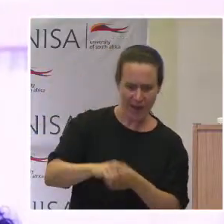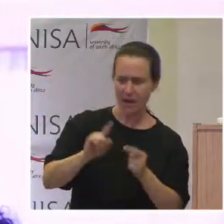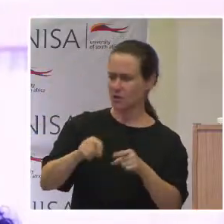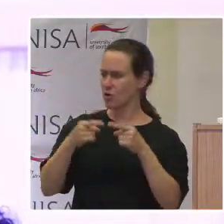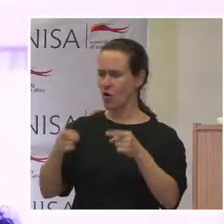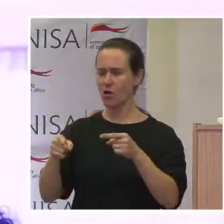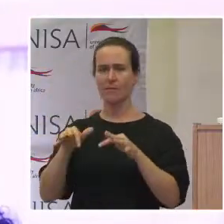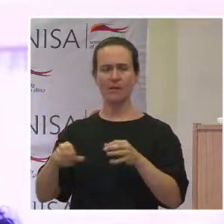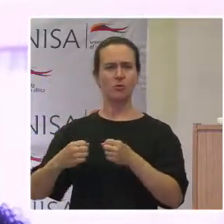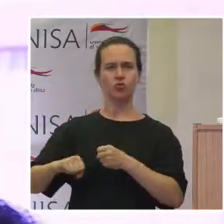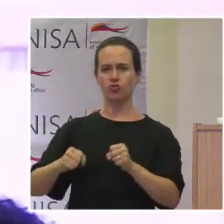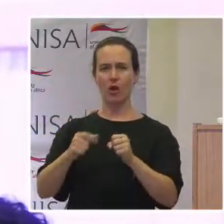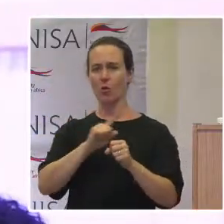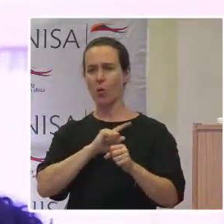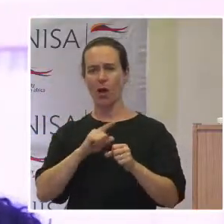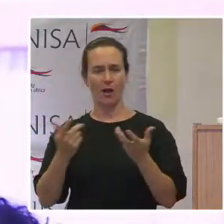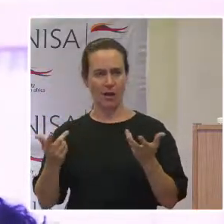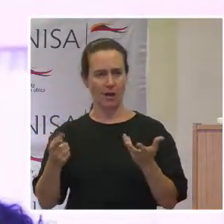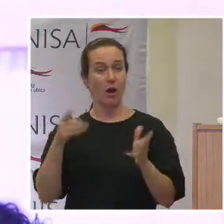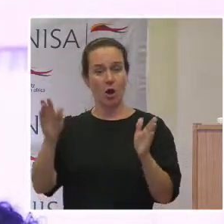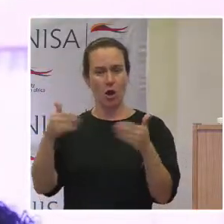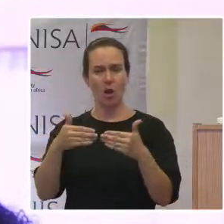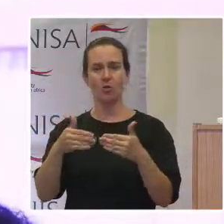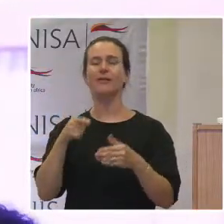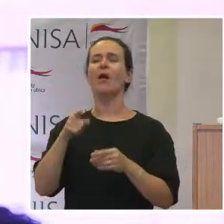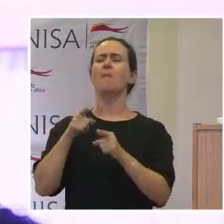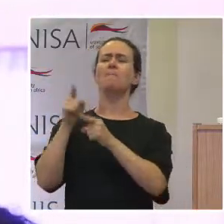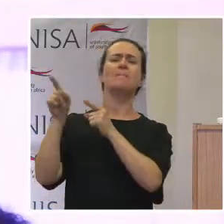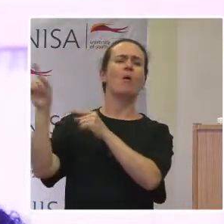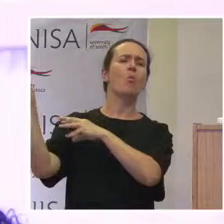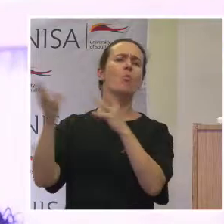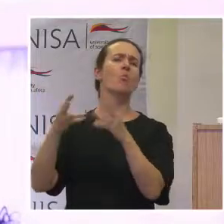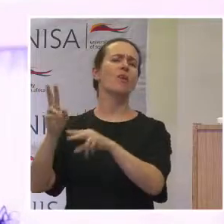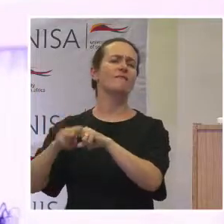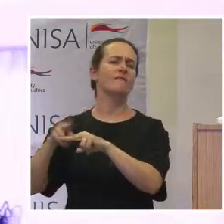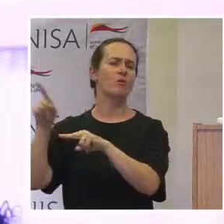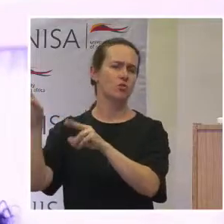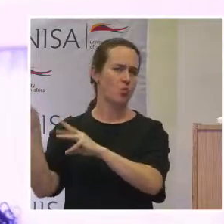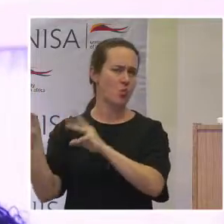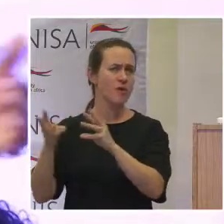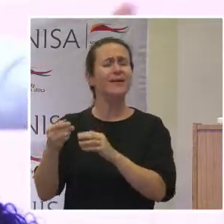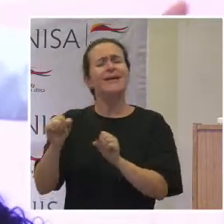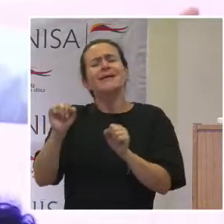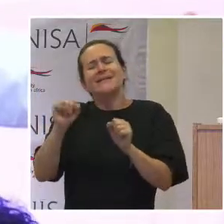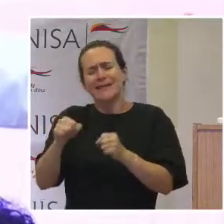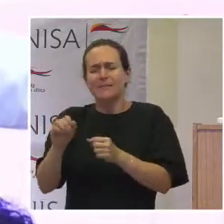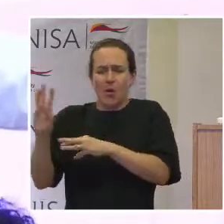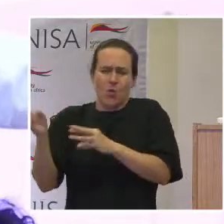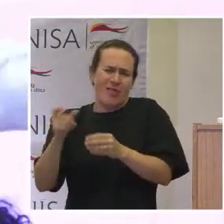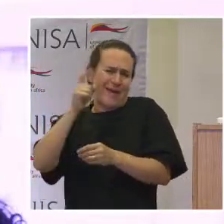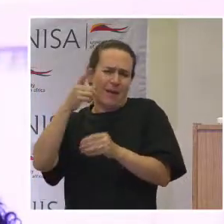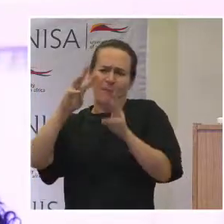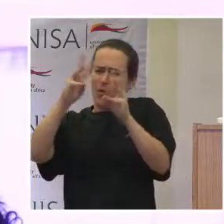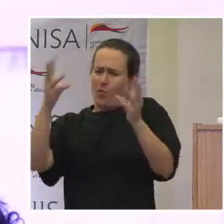stranded. And they blame the weather. Yes, the weather is there. Yes, the weather happens all over the world.